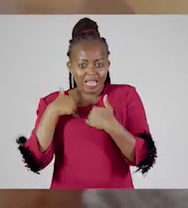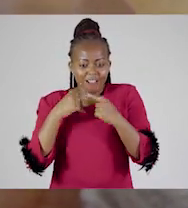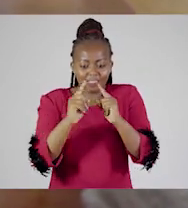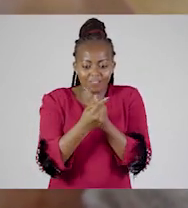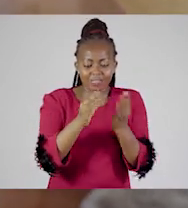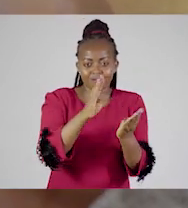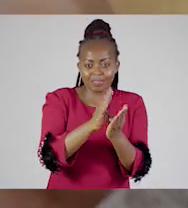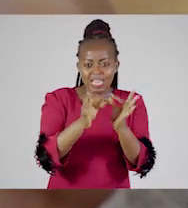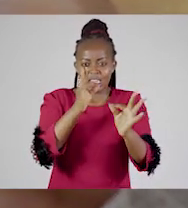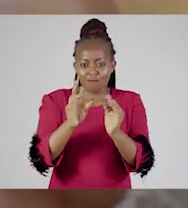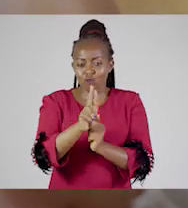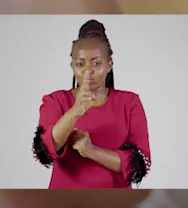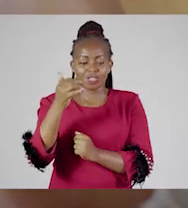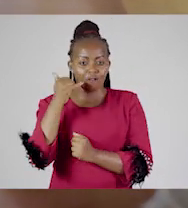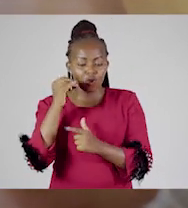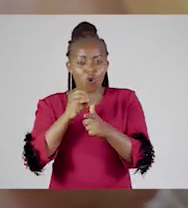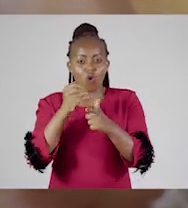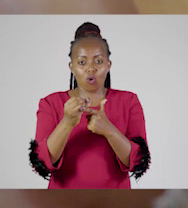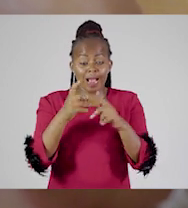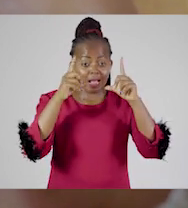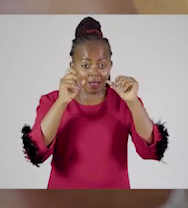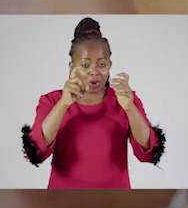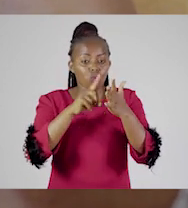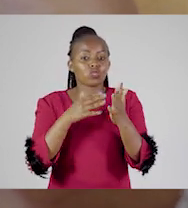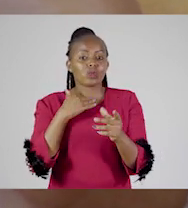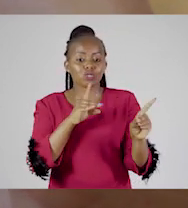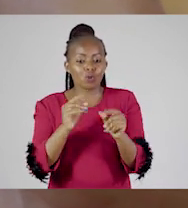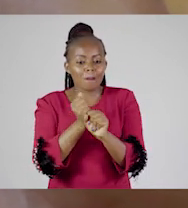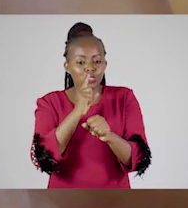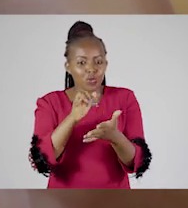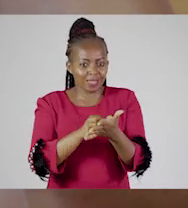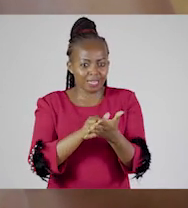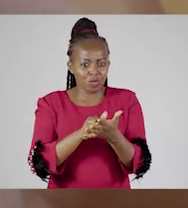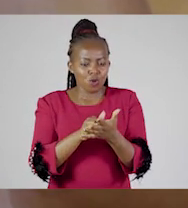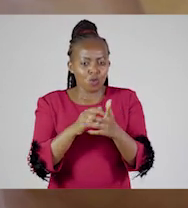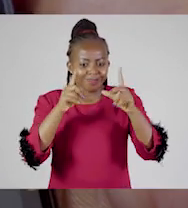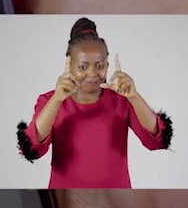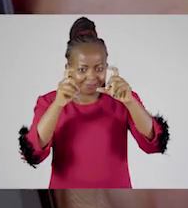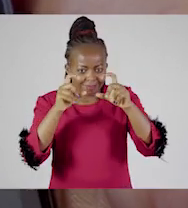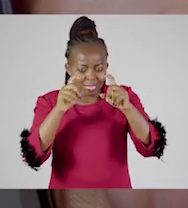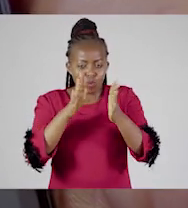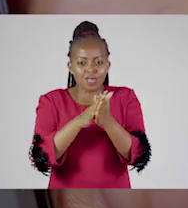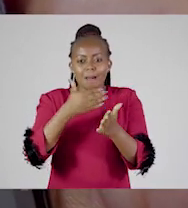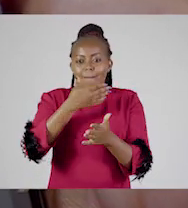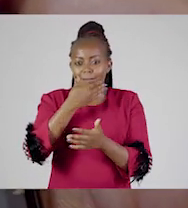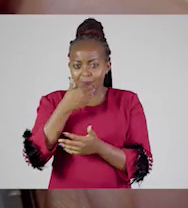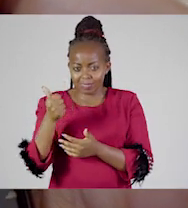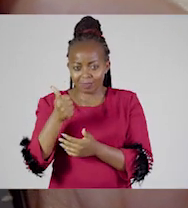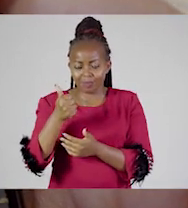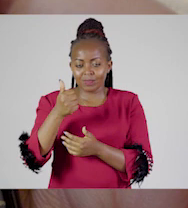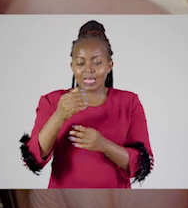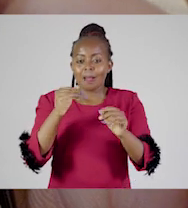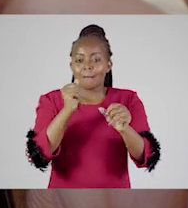but whether you're using a phone or a camera, what we want to do is to ensure that we are capturing the photos in the highest quality